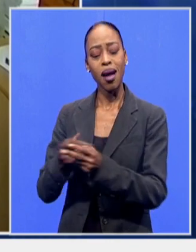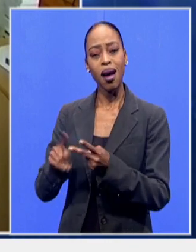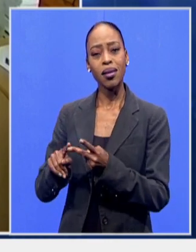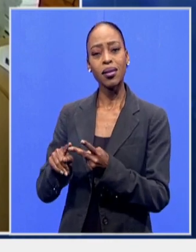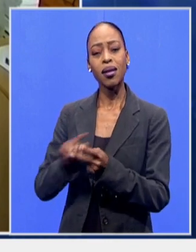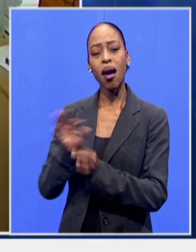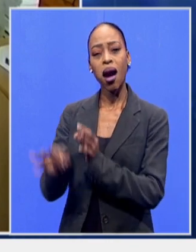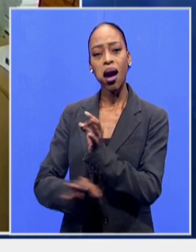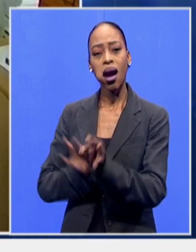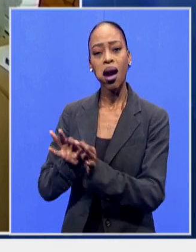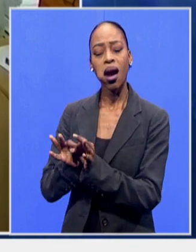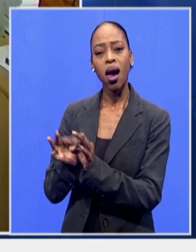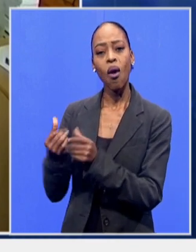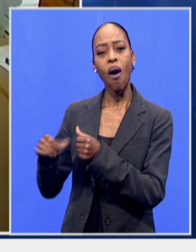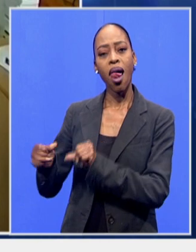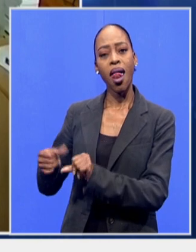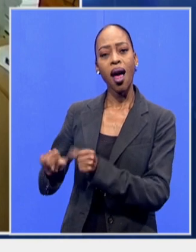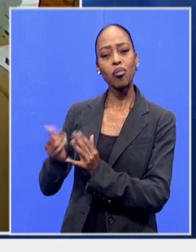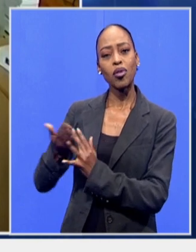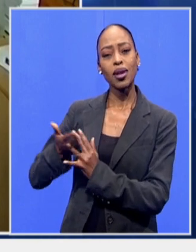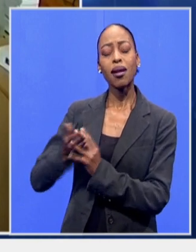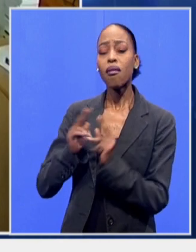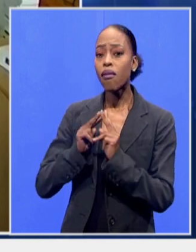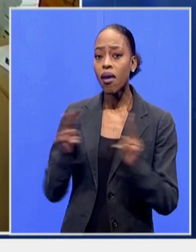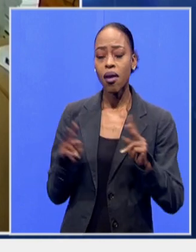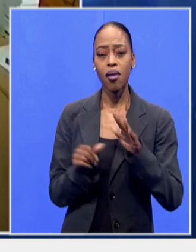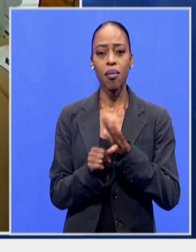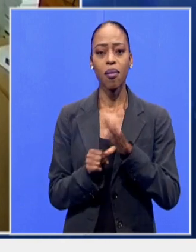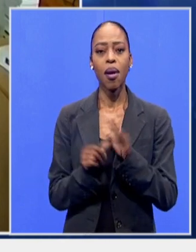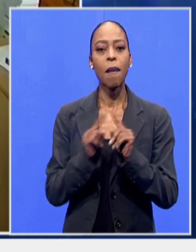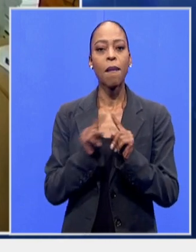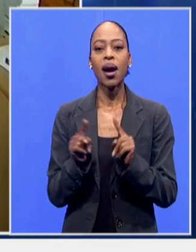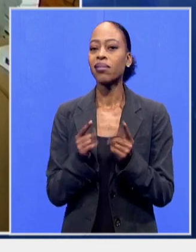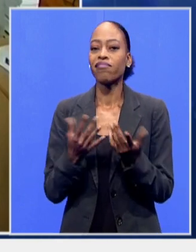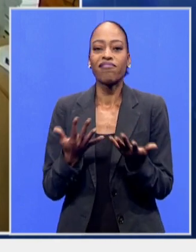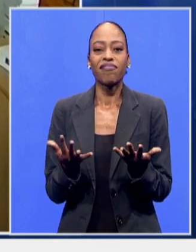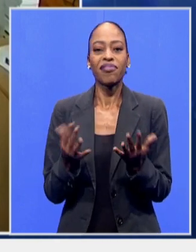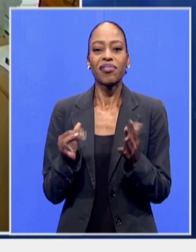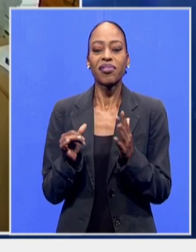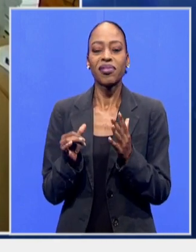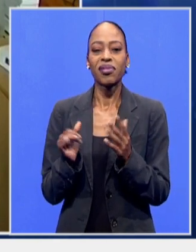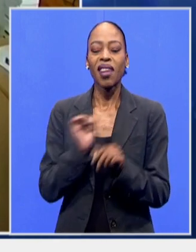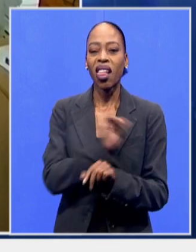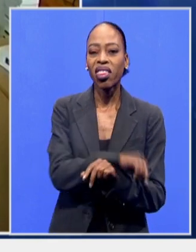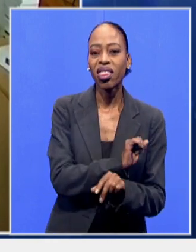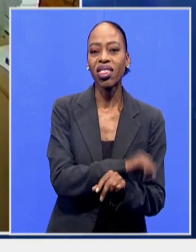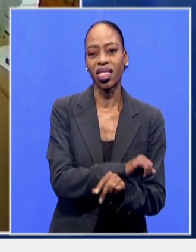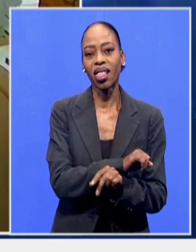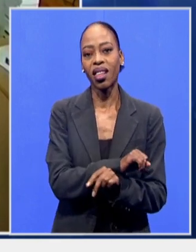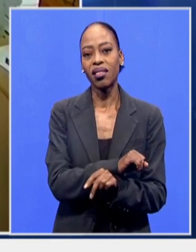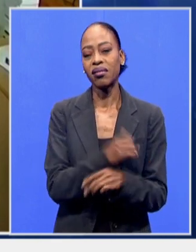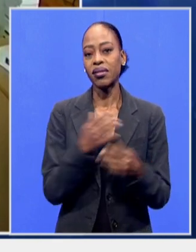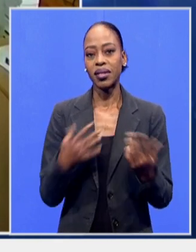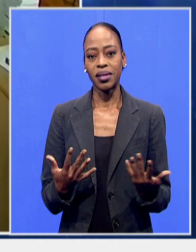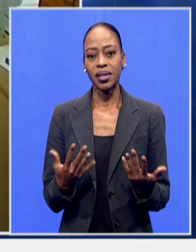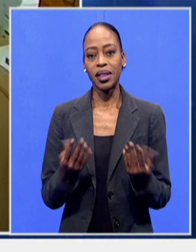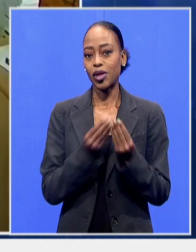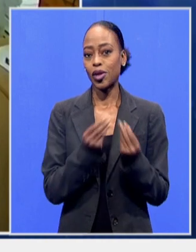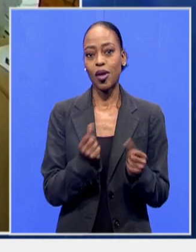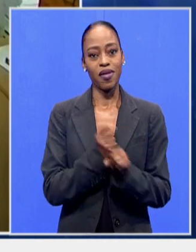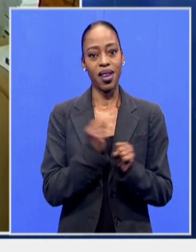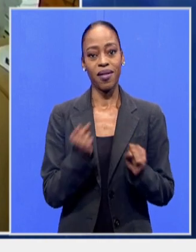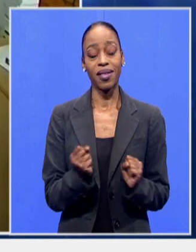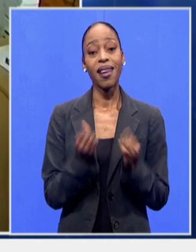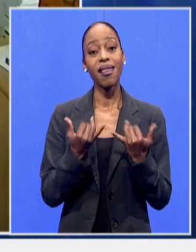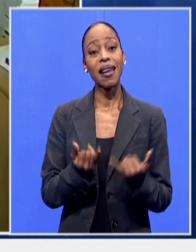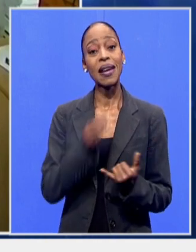access is crucial, and yet it's never prioritized, never properly funded, and never addressed. And it just shows that